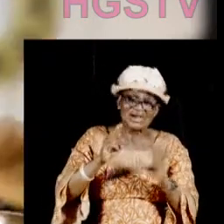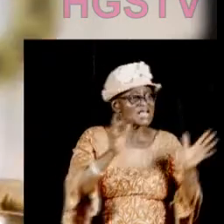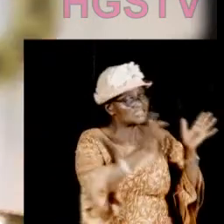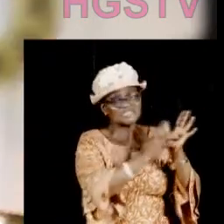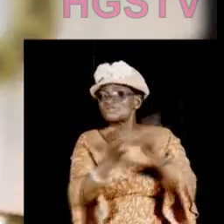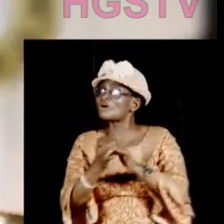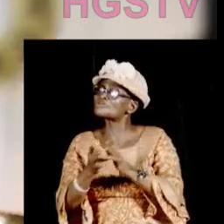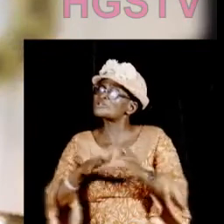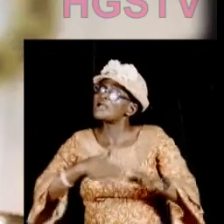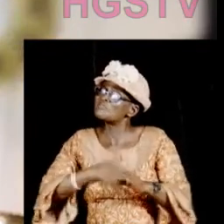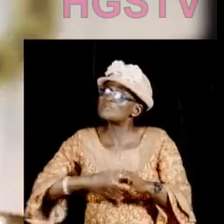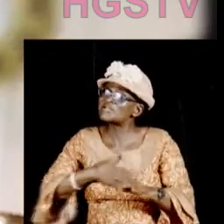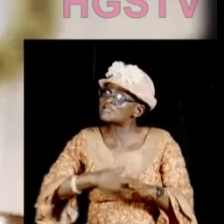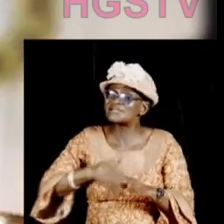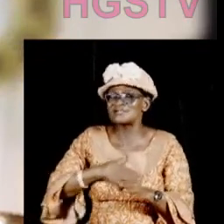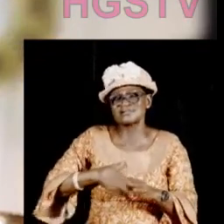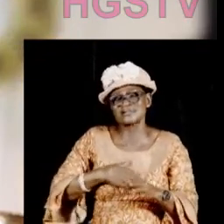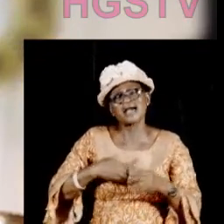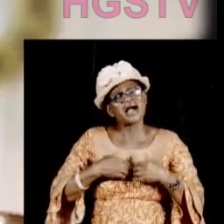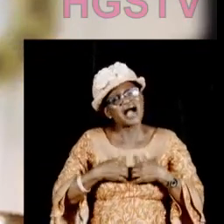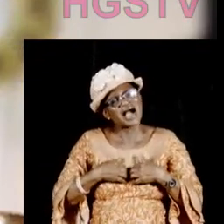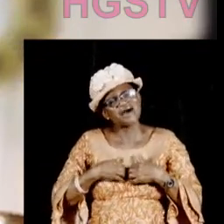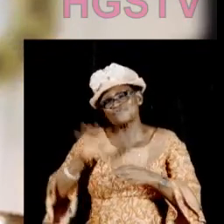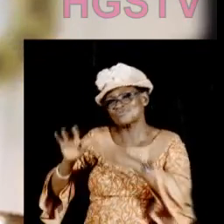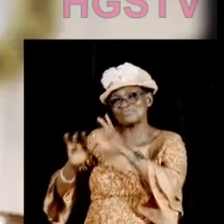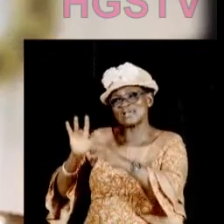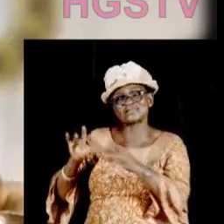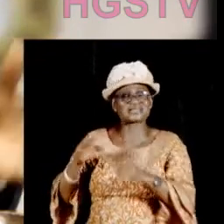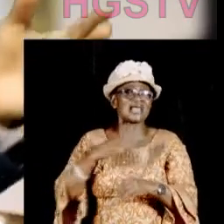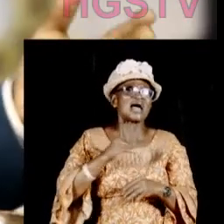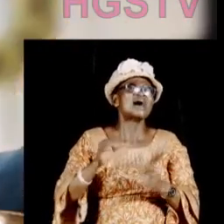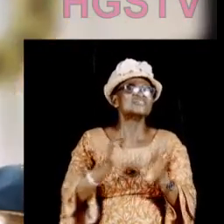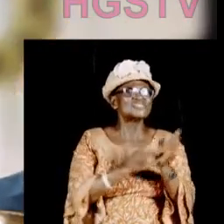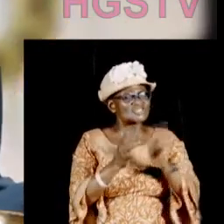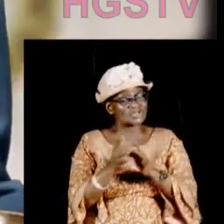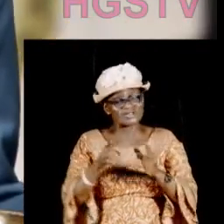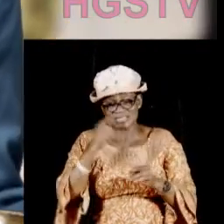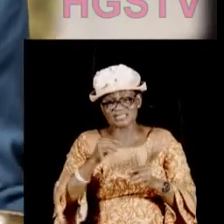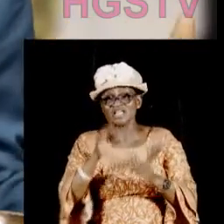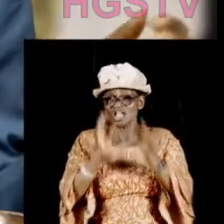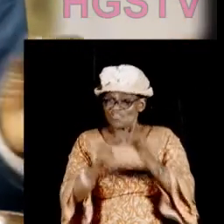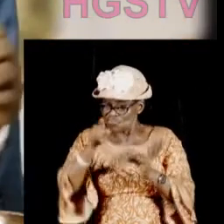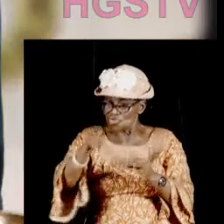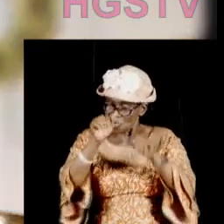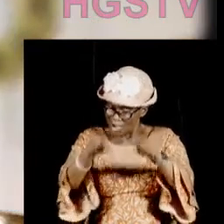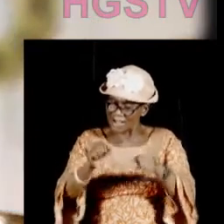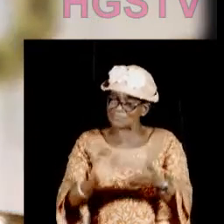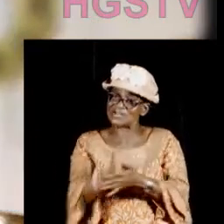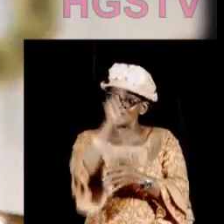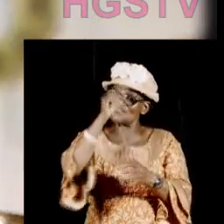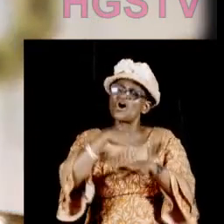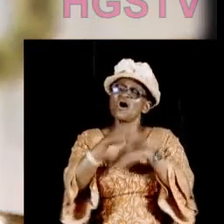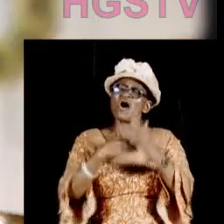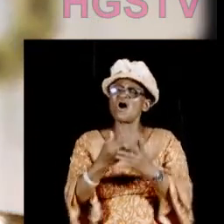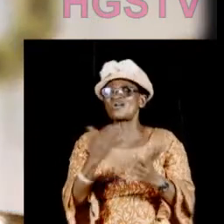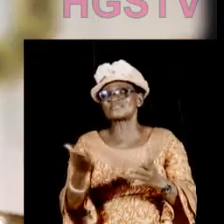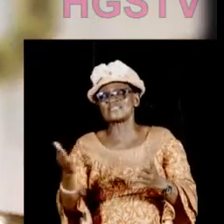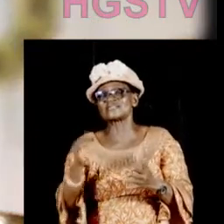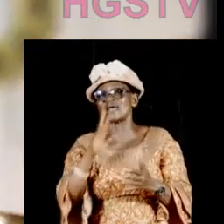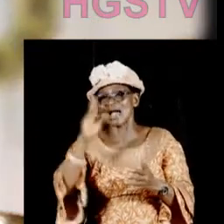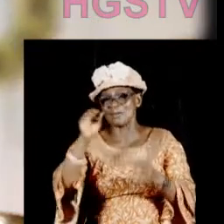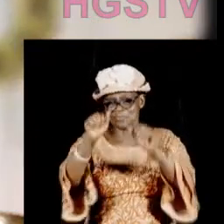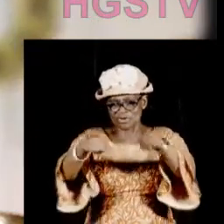can do anything, please have compassion. And Jesus said, if you can believe, all things are possible for he that